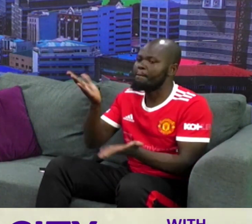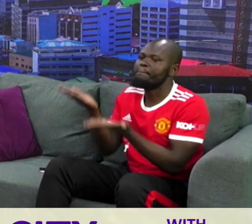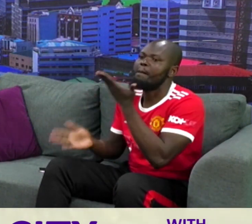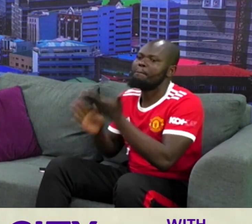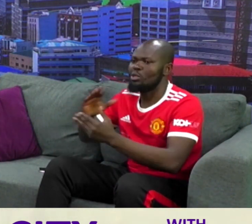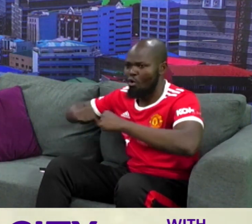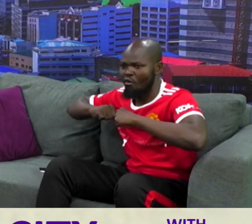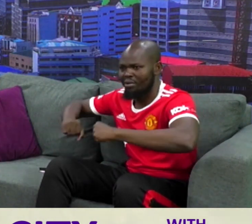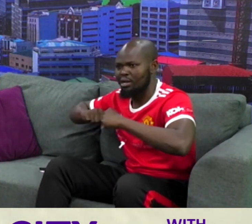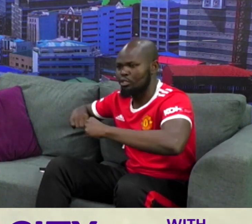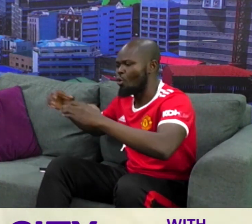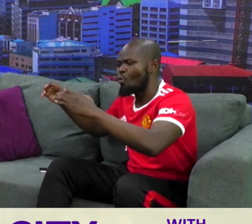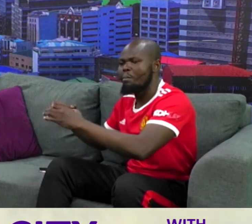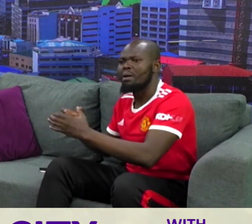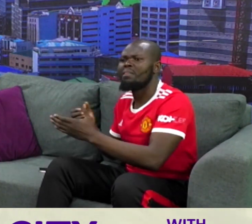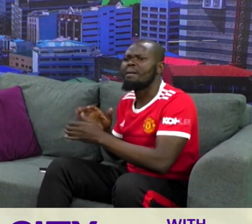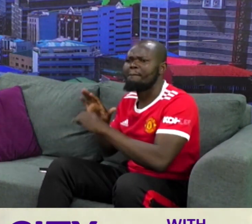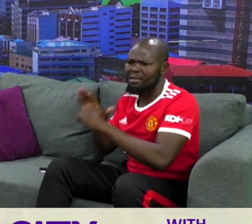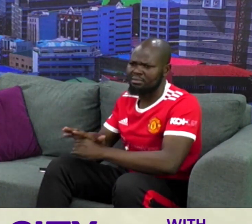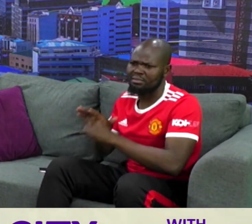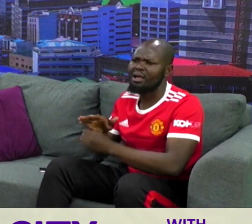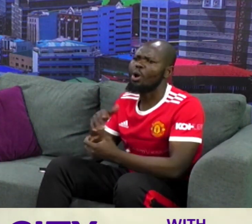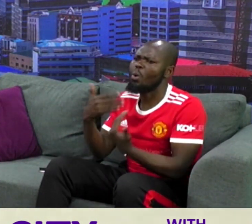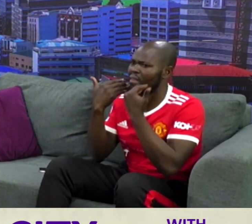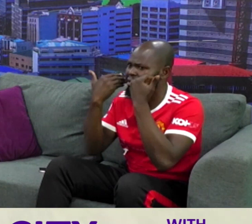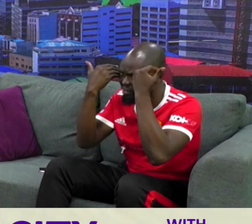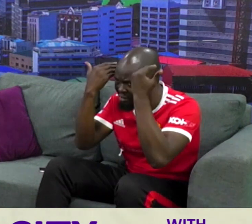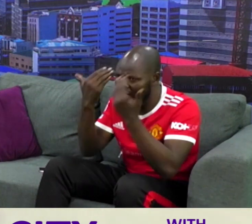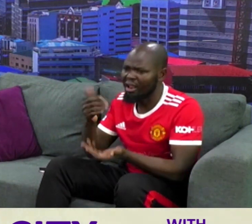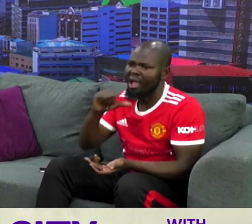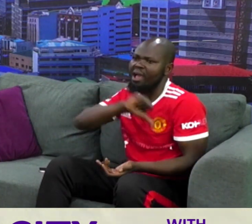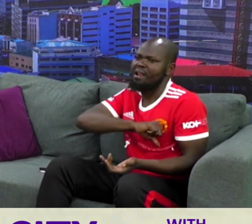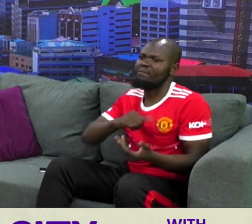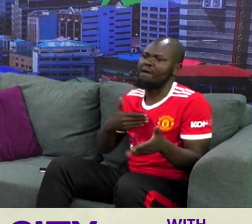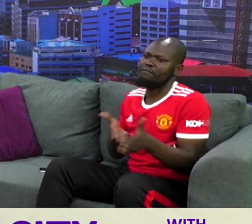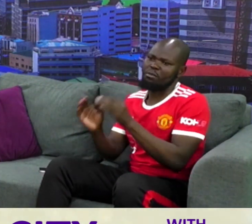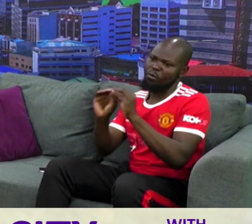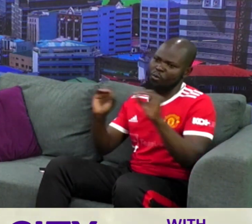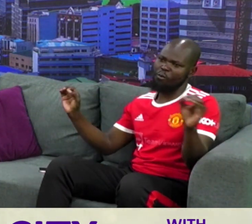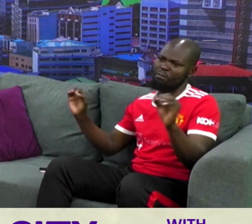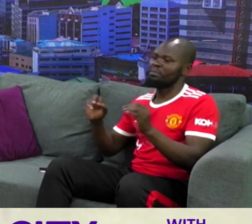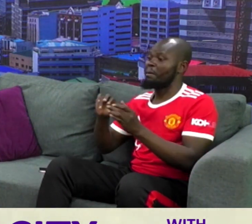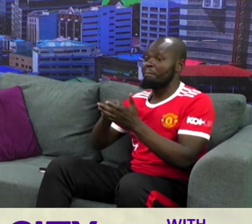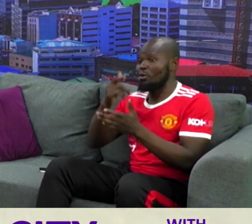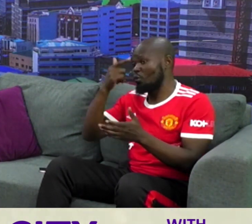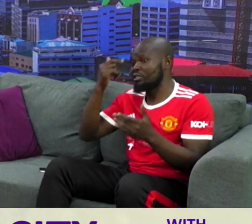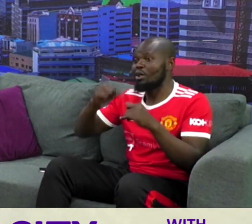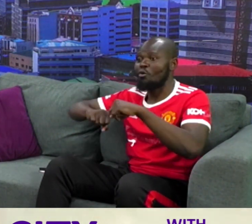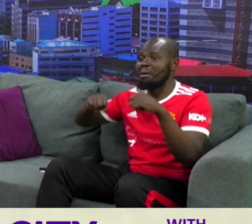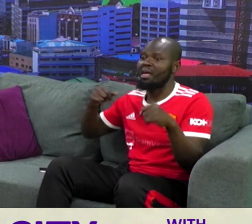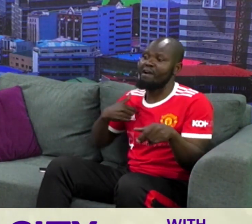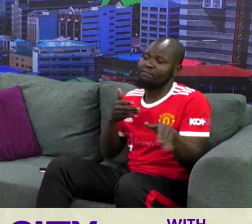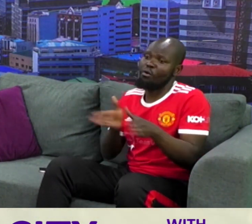We don't blame the players. I think the blame should go to the official, because they have really oppressed the players. They are not